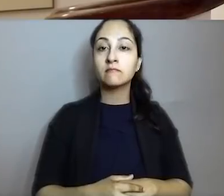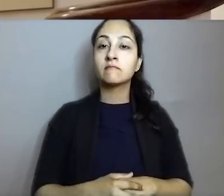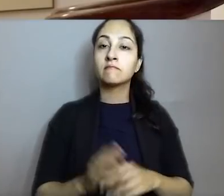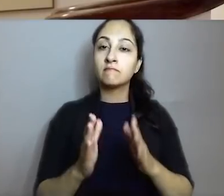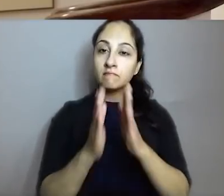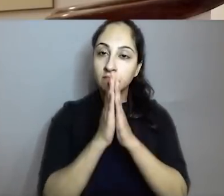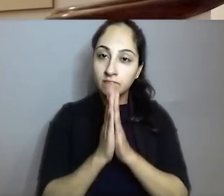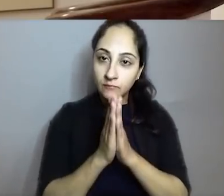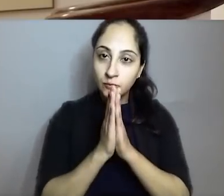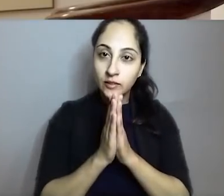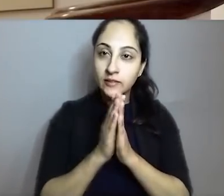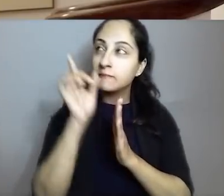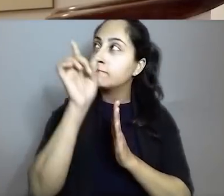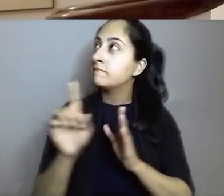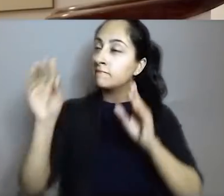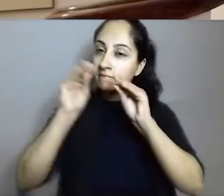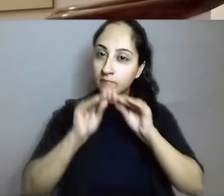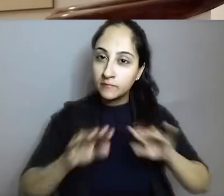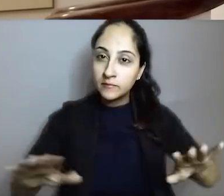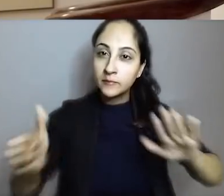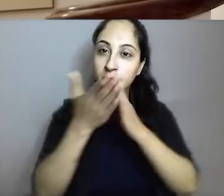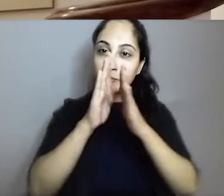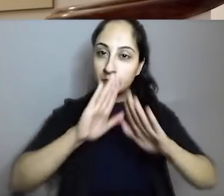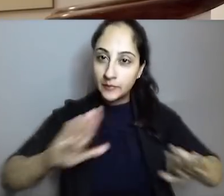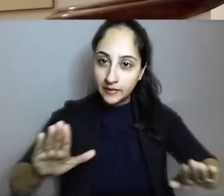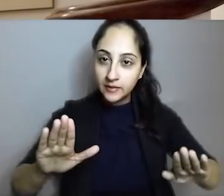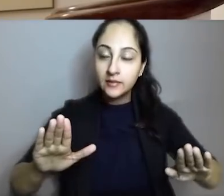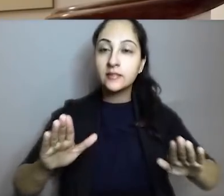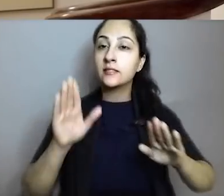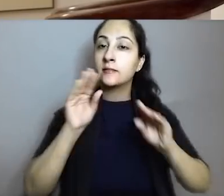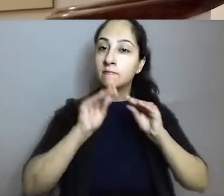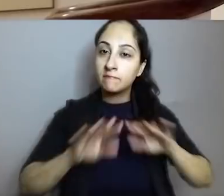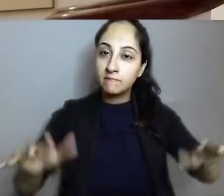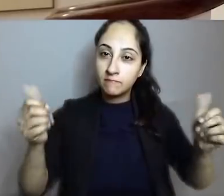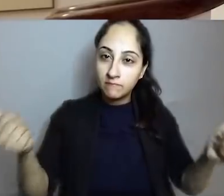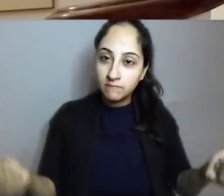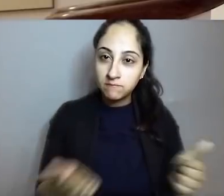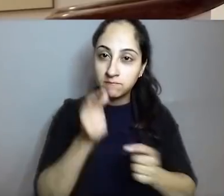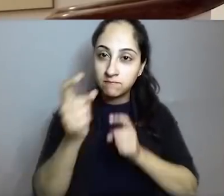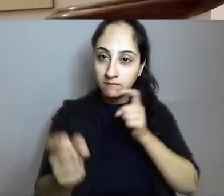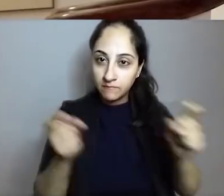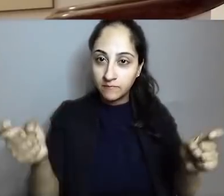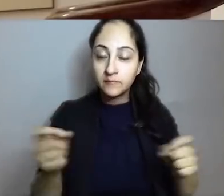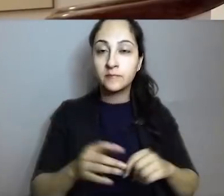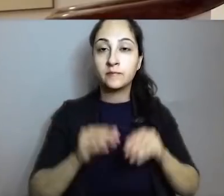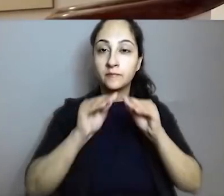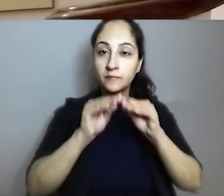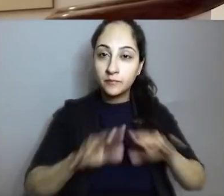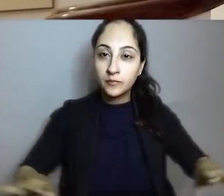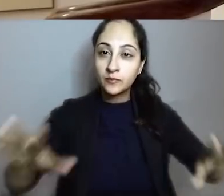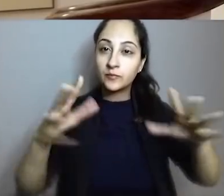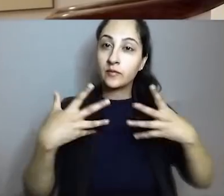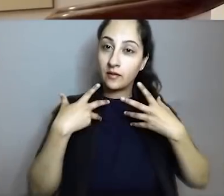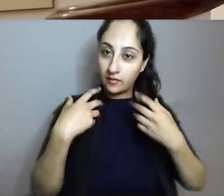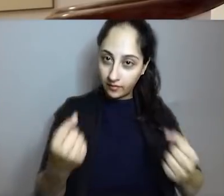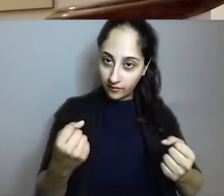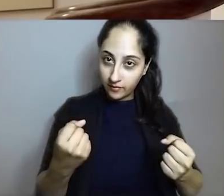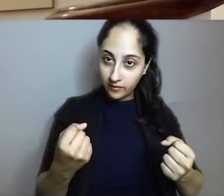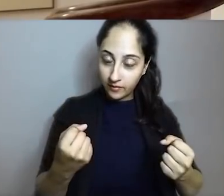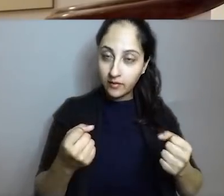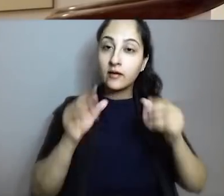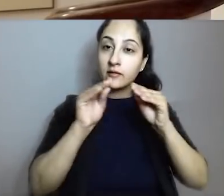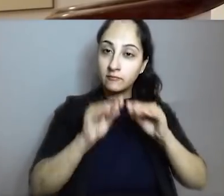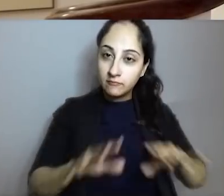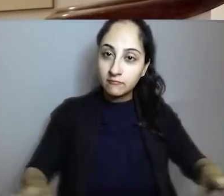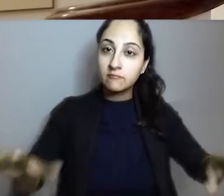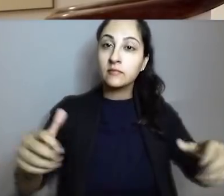Again, let us all pray for peace, for prosperity, good health, a return to normalcy,